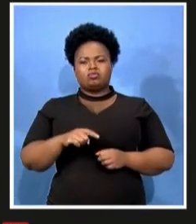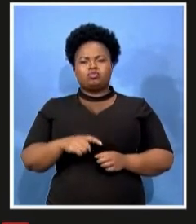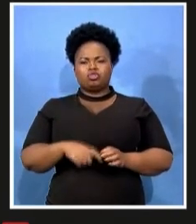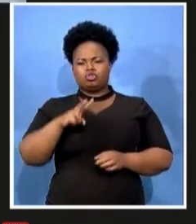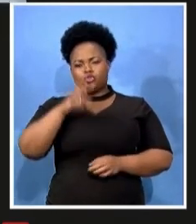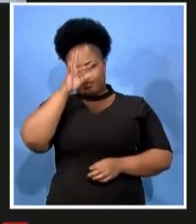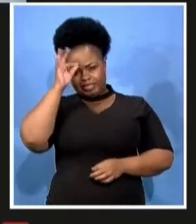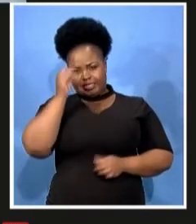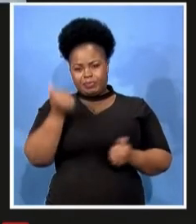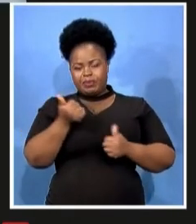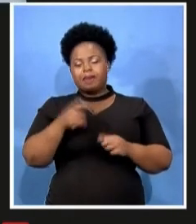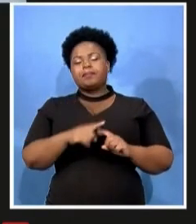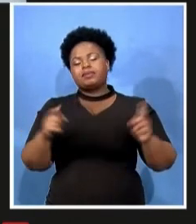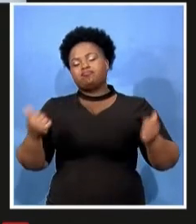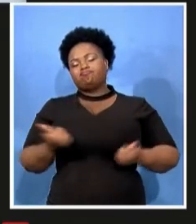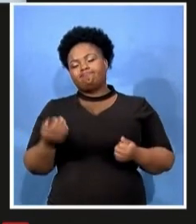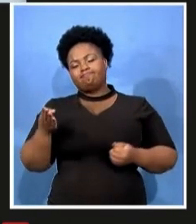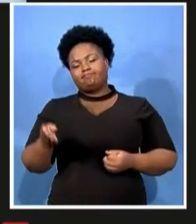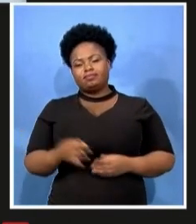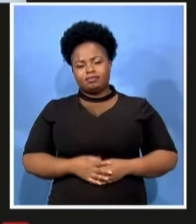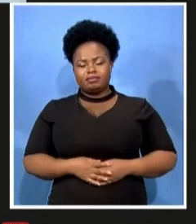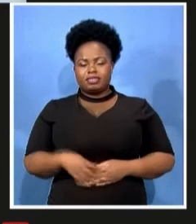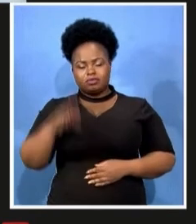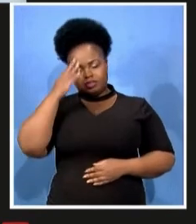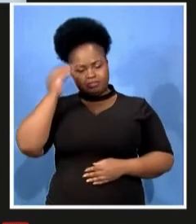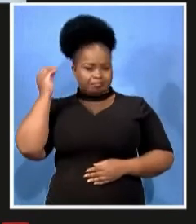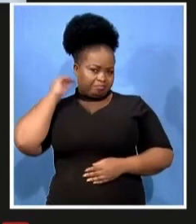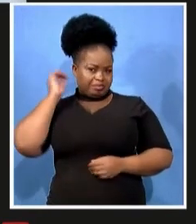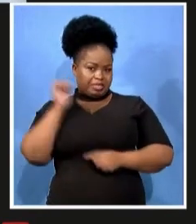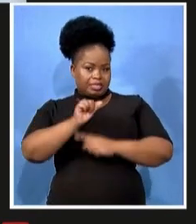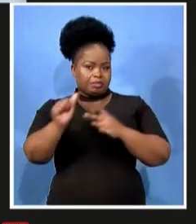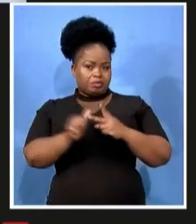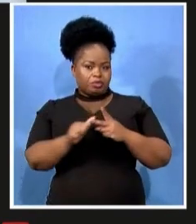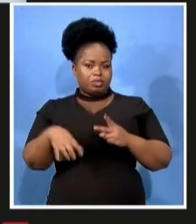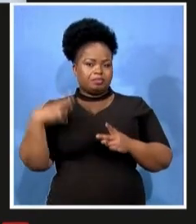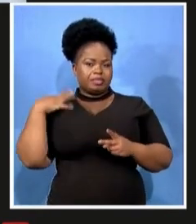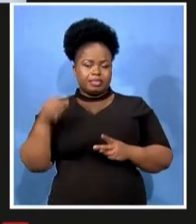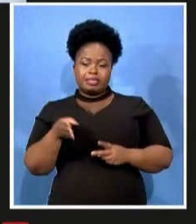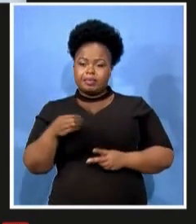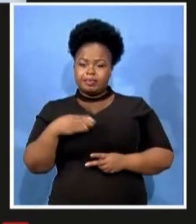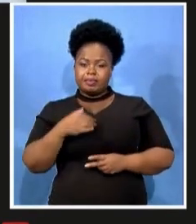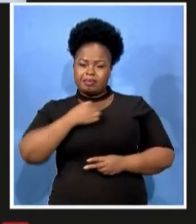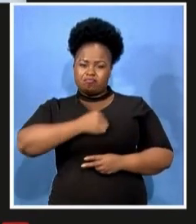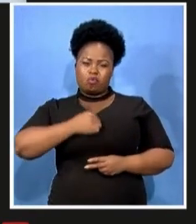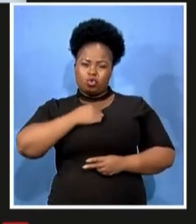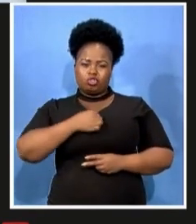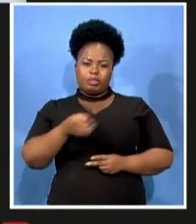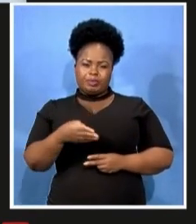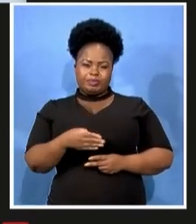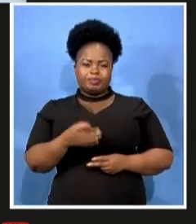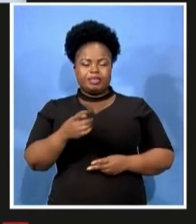the apology of the deputy minister and those officials that are accompanying the minister.